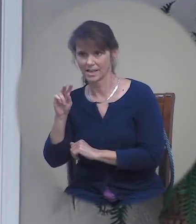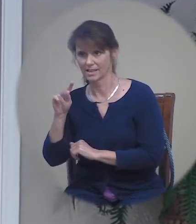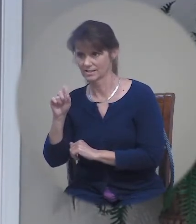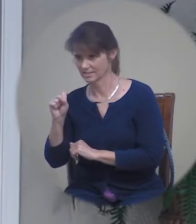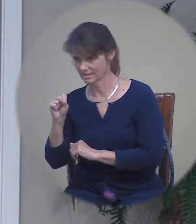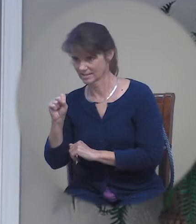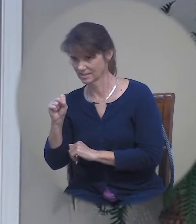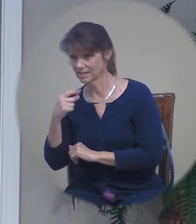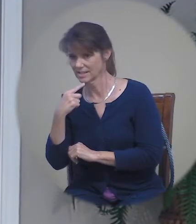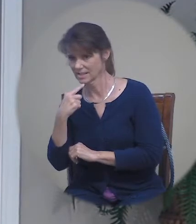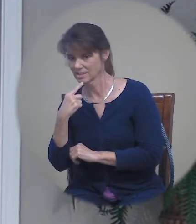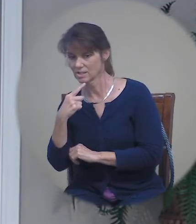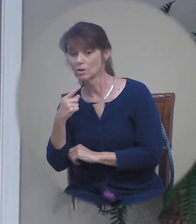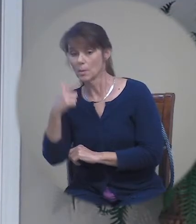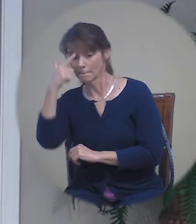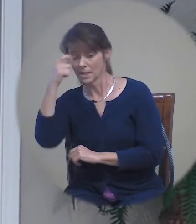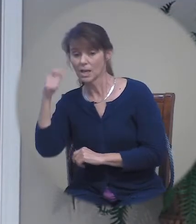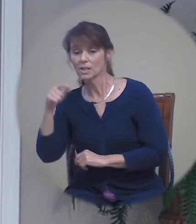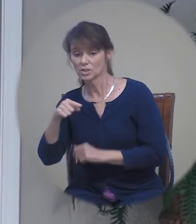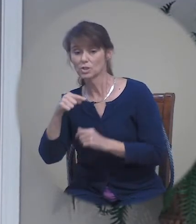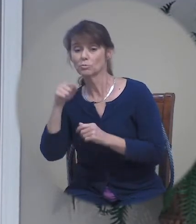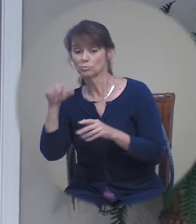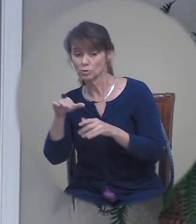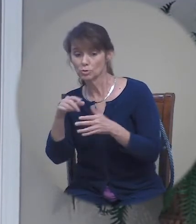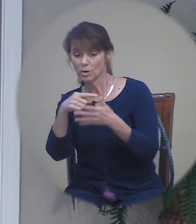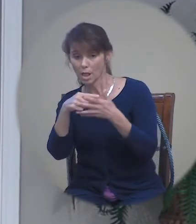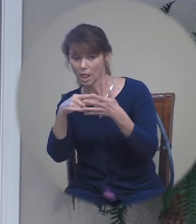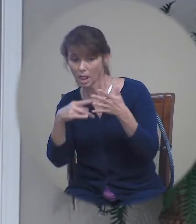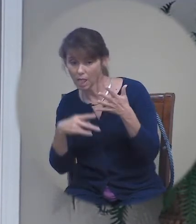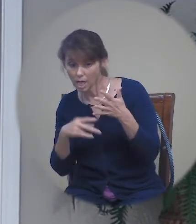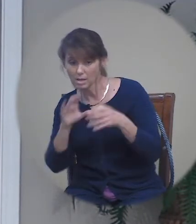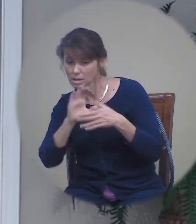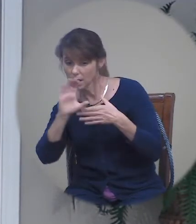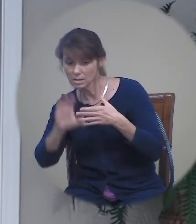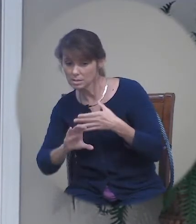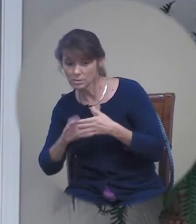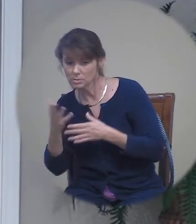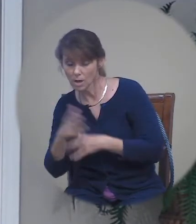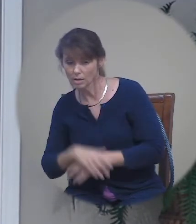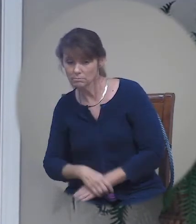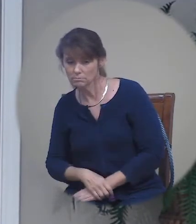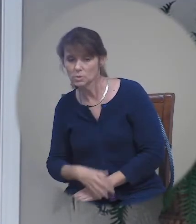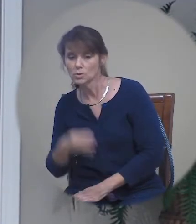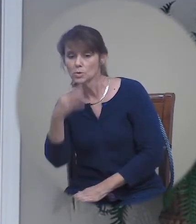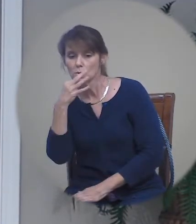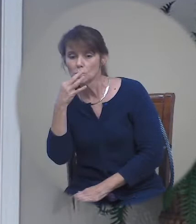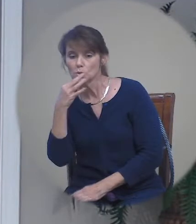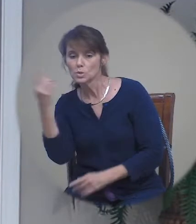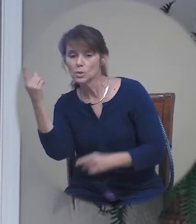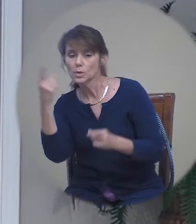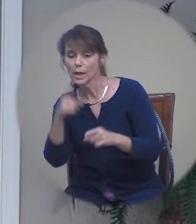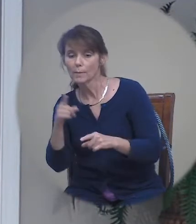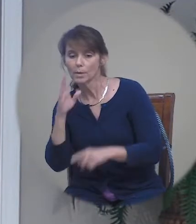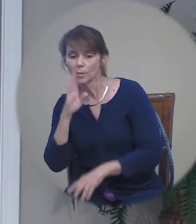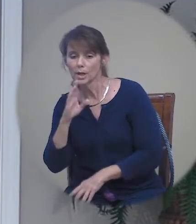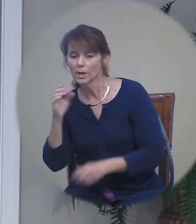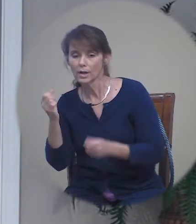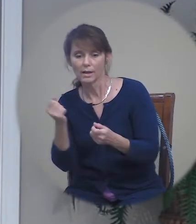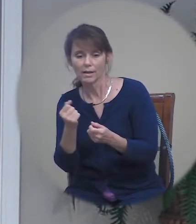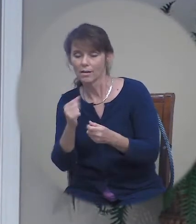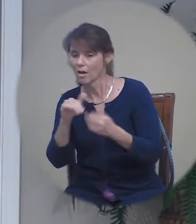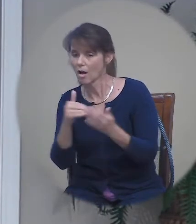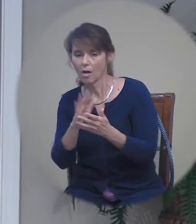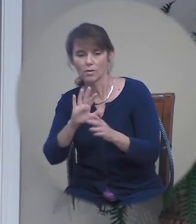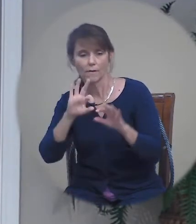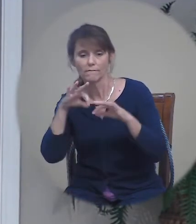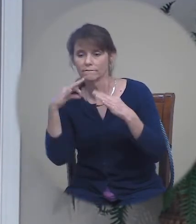this in verses 17 and 18, here's the consequence. Behold, the days are coming when all that is in your house and all that your fathers